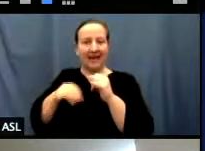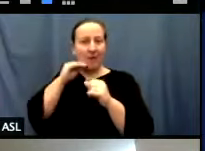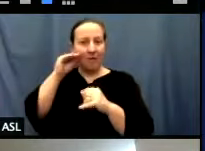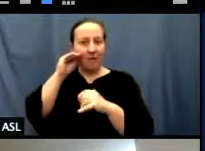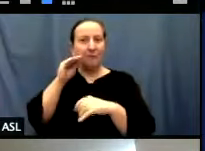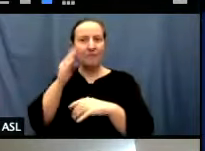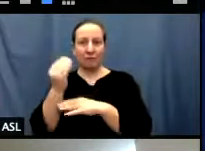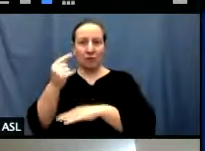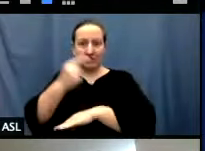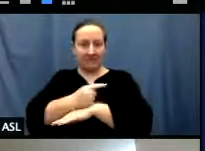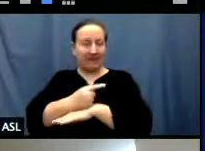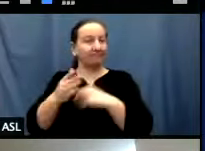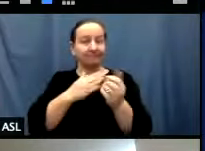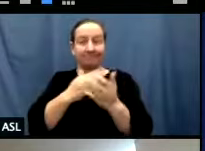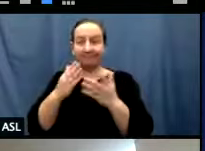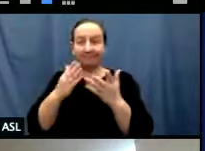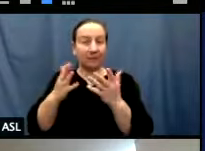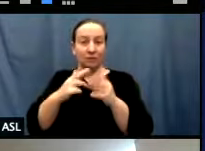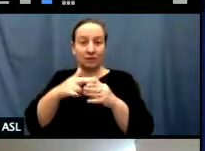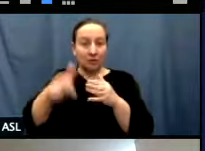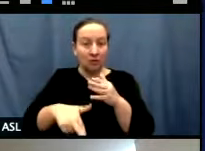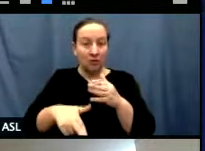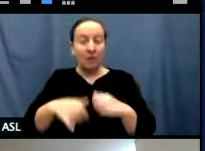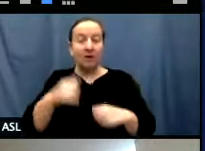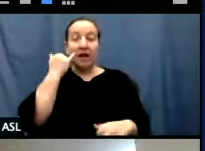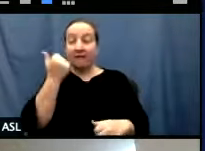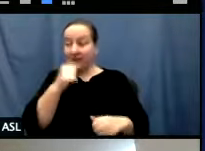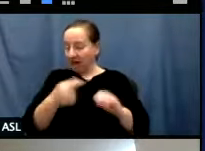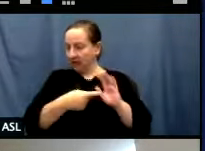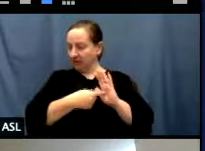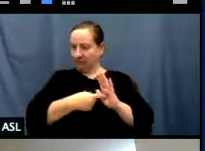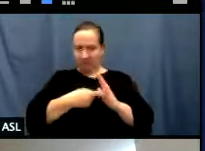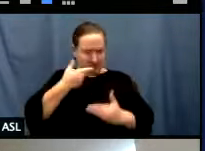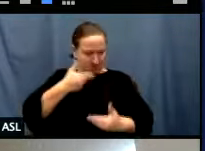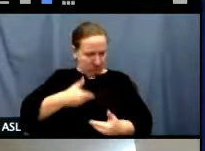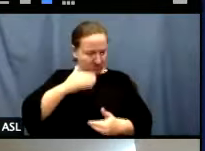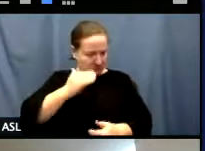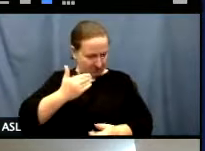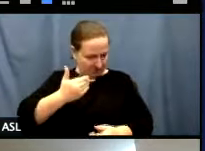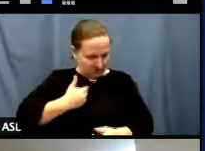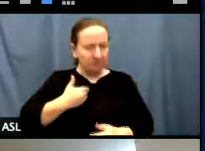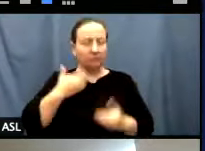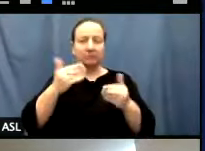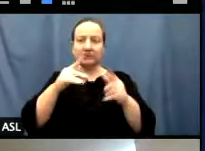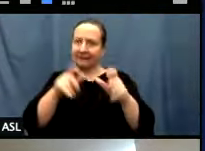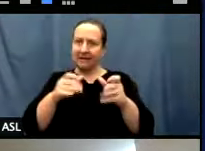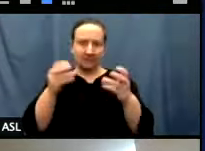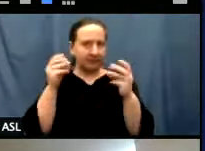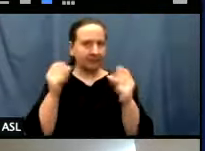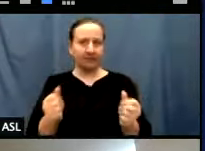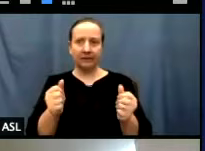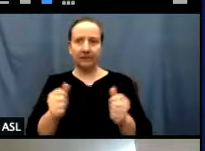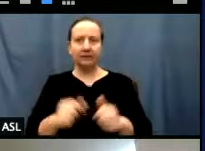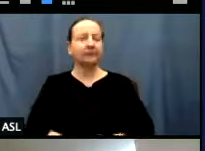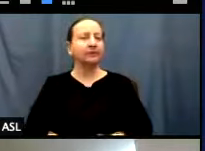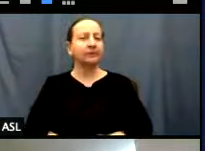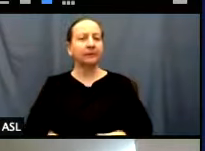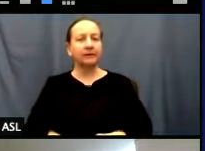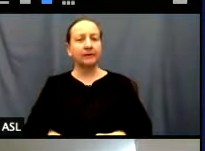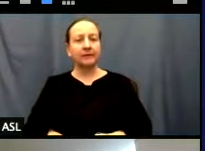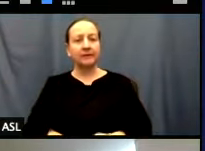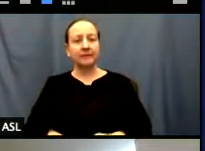test result. If you have symptoms of COVID-19, get tested immediately. Next slide.